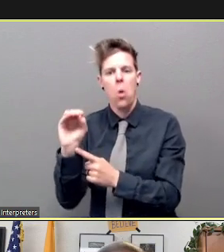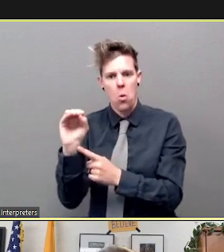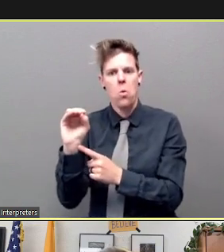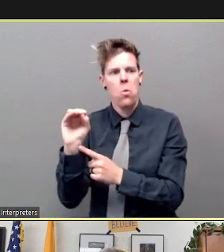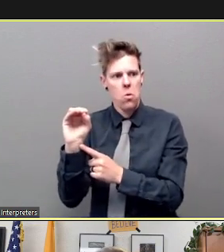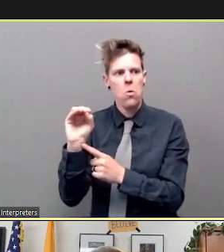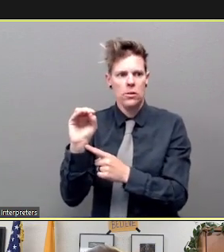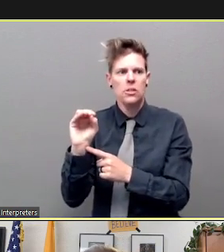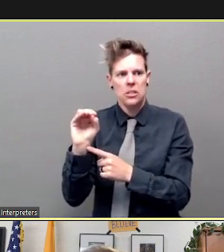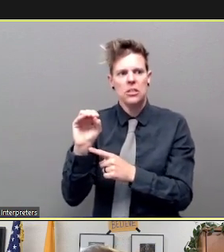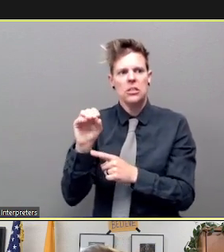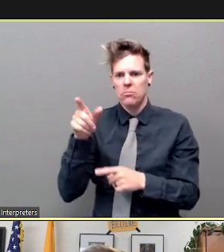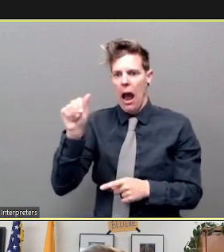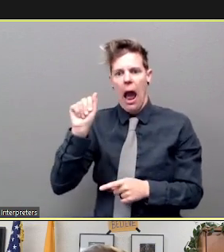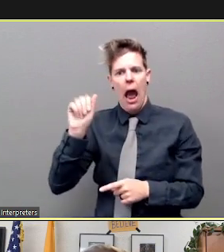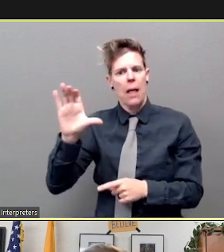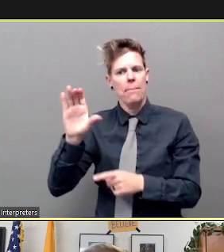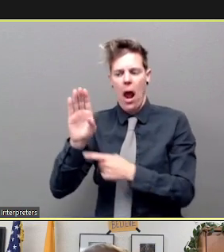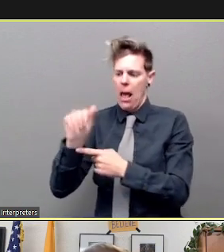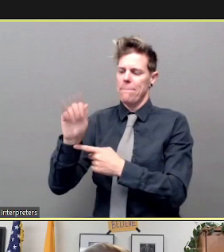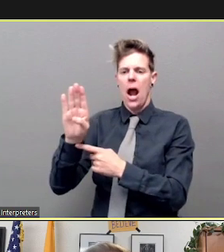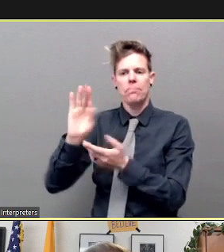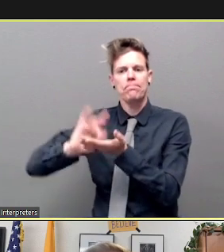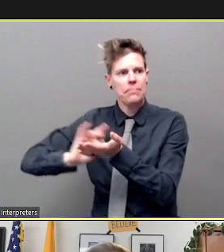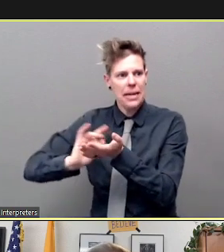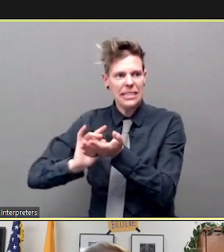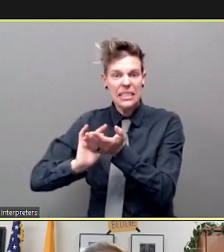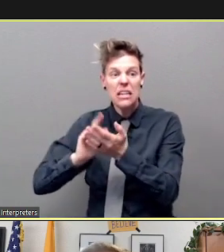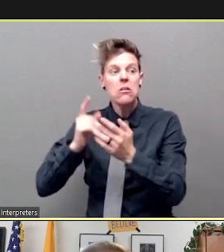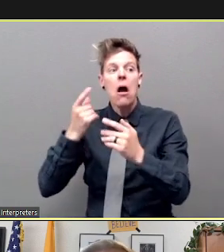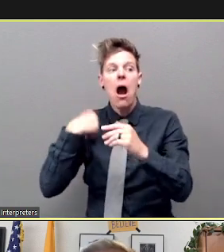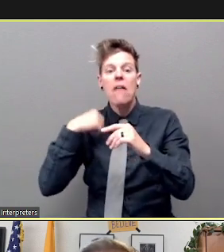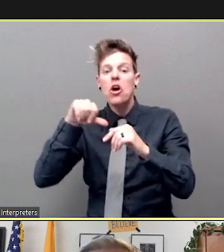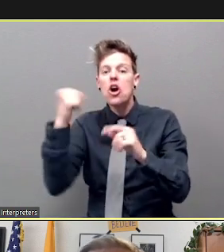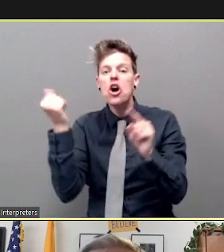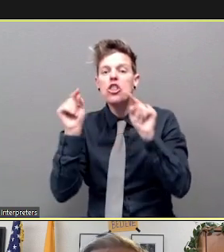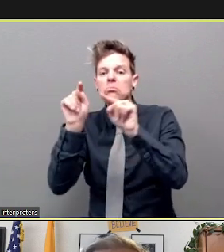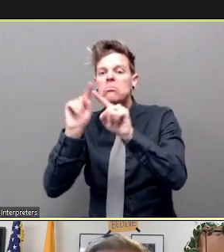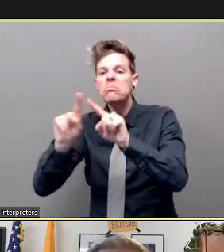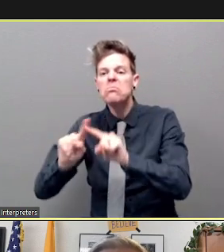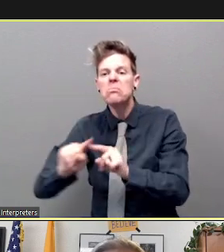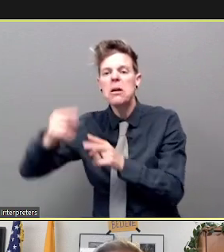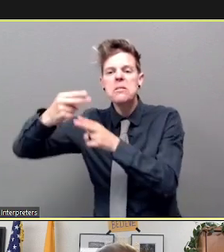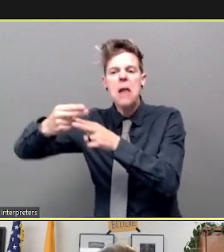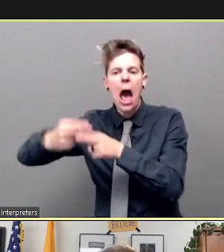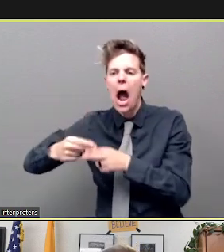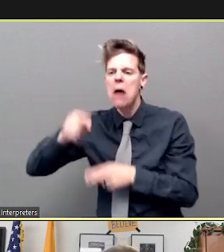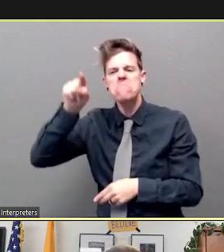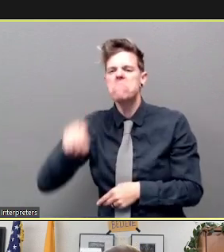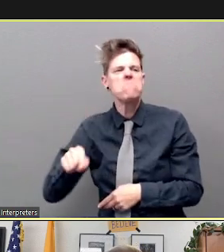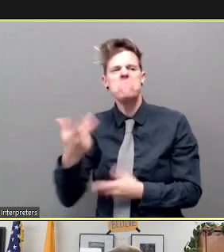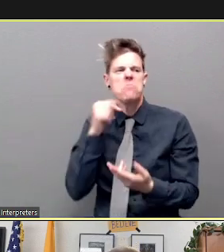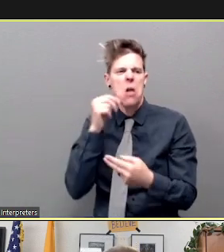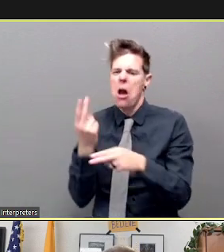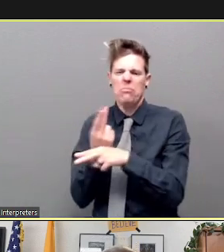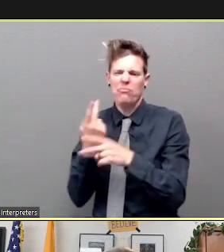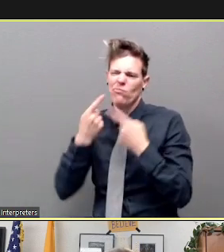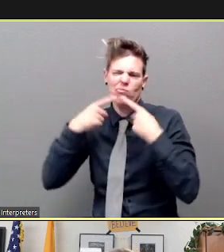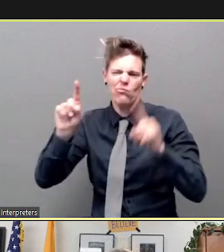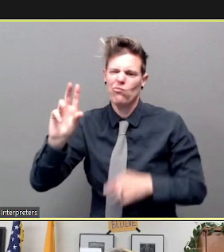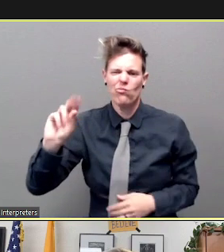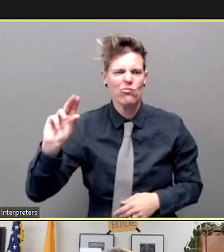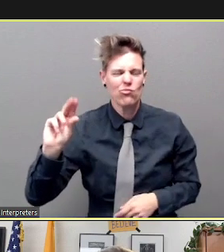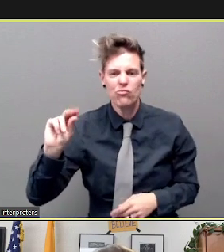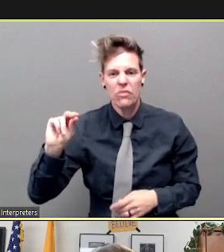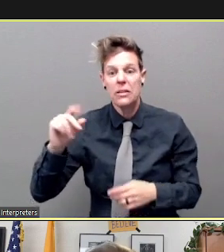to the Omicron virus, or the virus was resistant to that drug. And then I'll talk some more